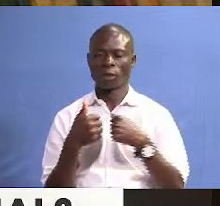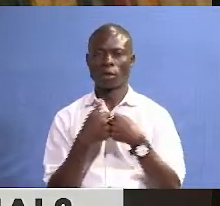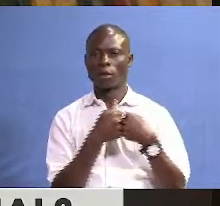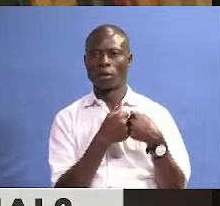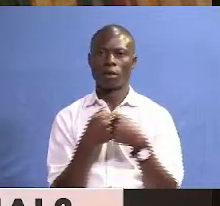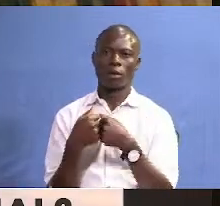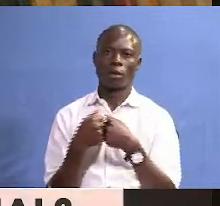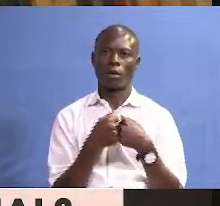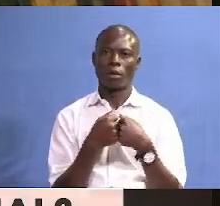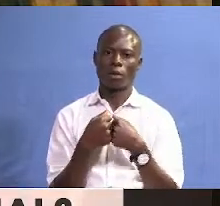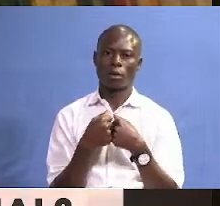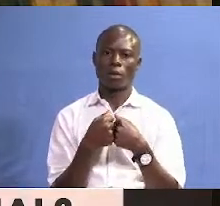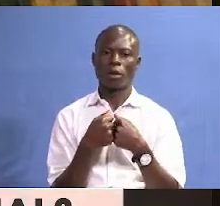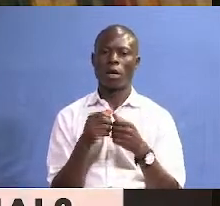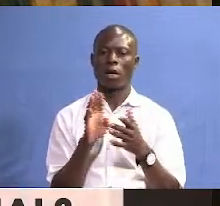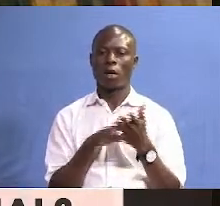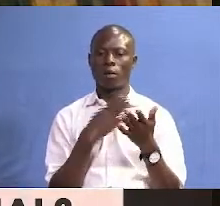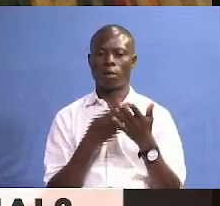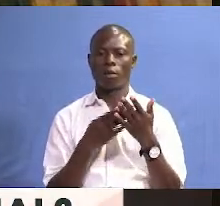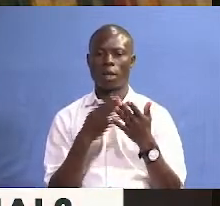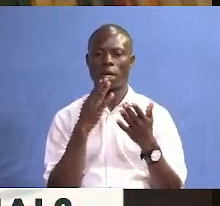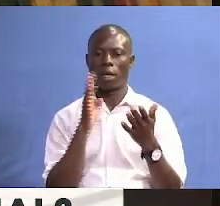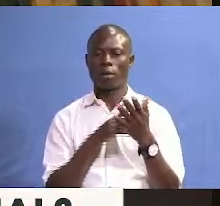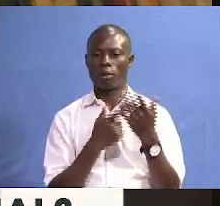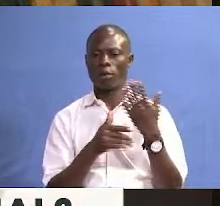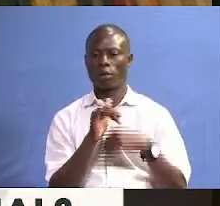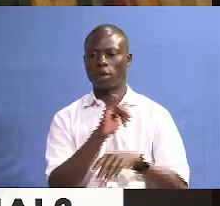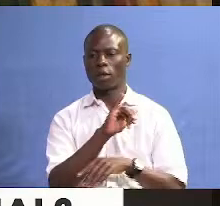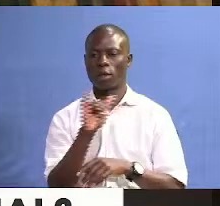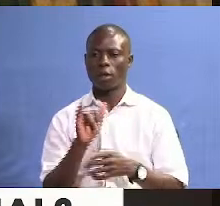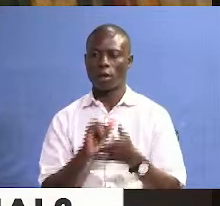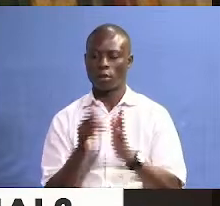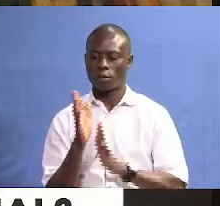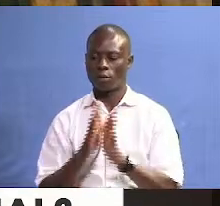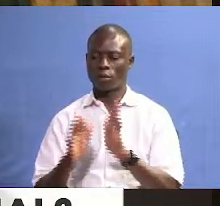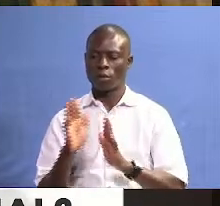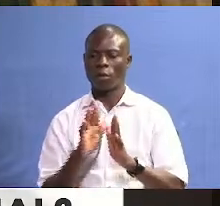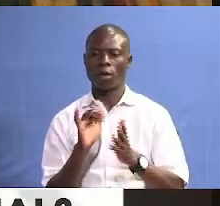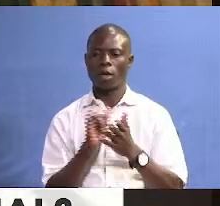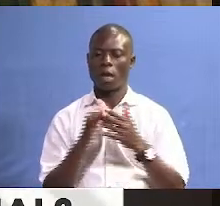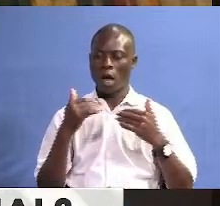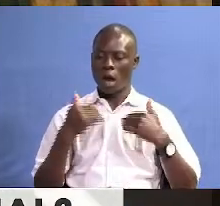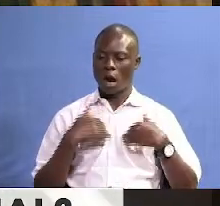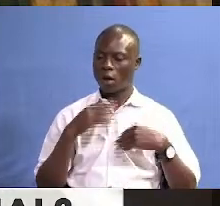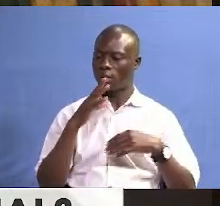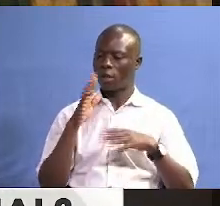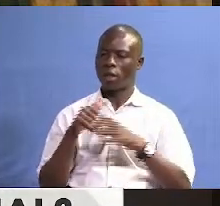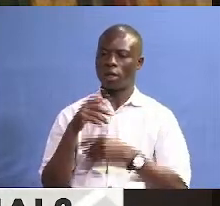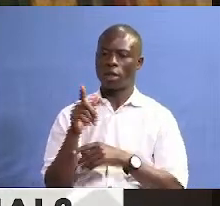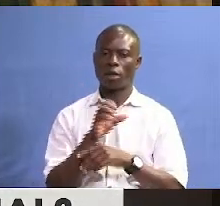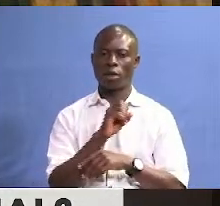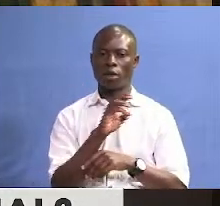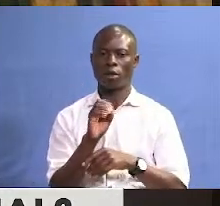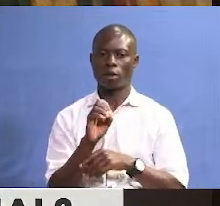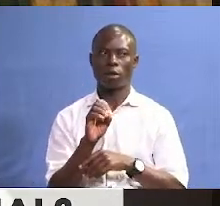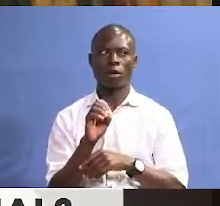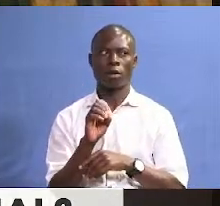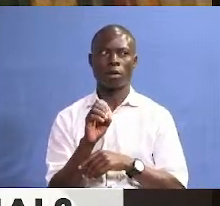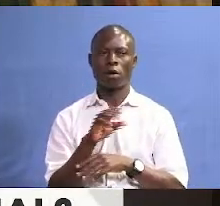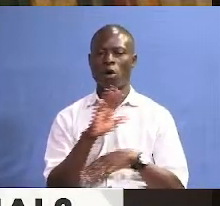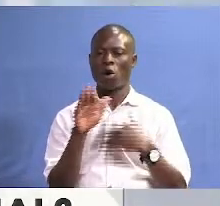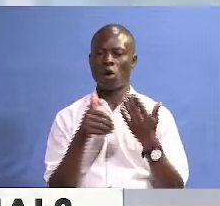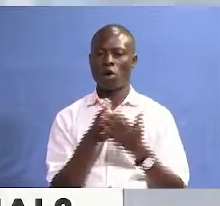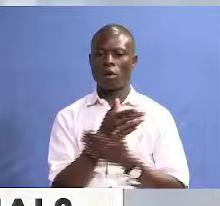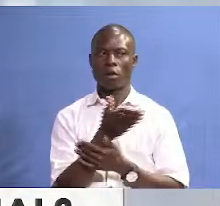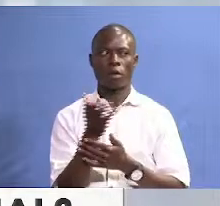of implementation of the plans that have been set out. All right. So this